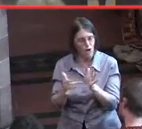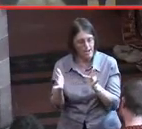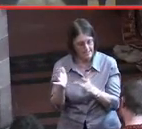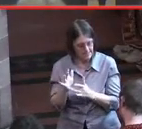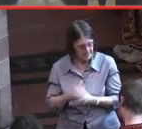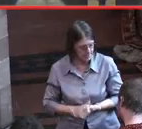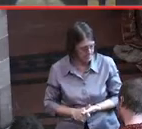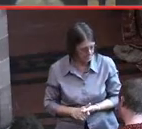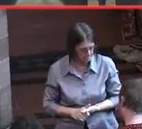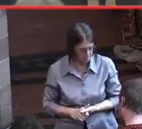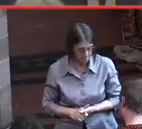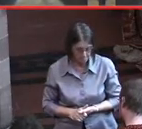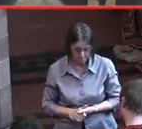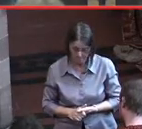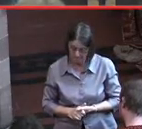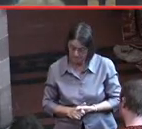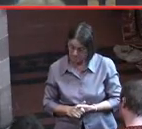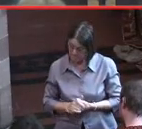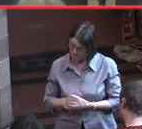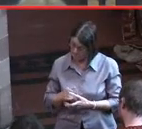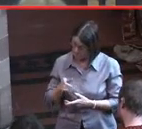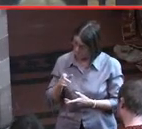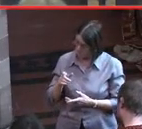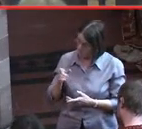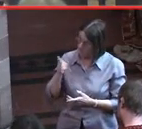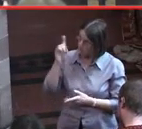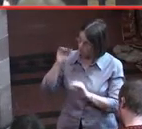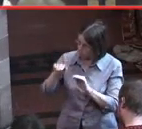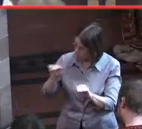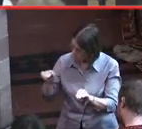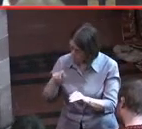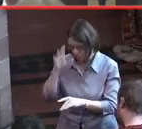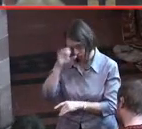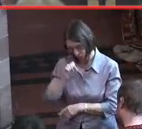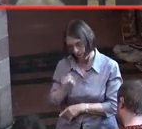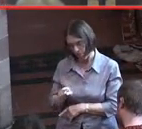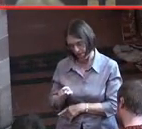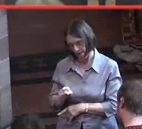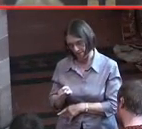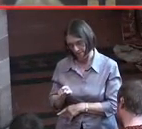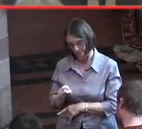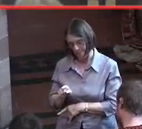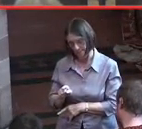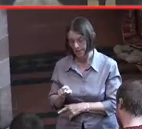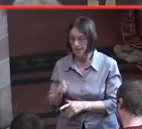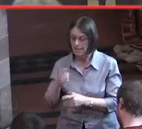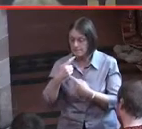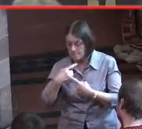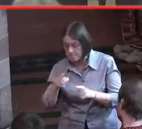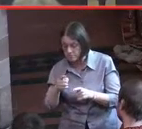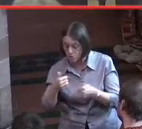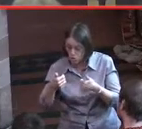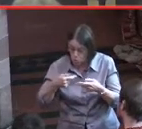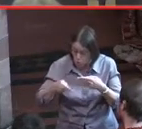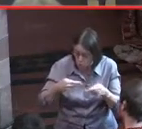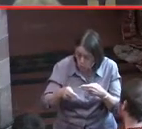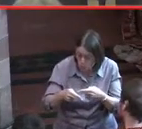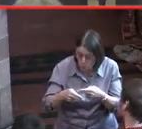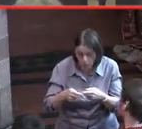Remember your call. Declare the good news. Celebrate the sacraments. Serve the